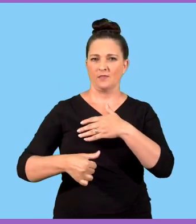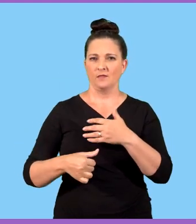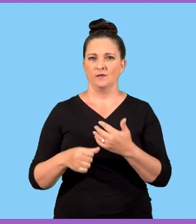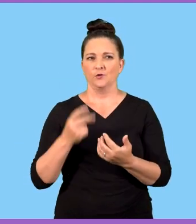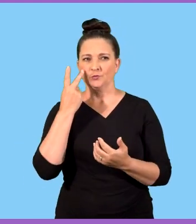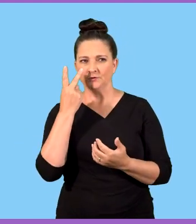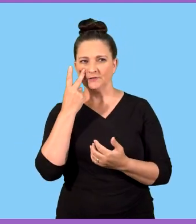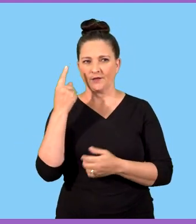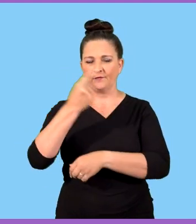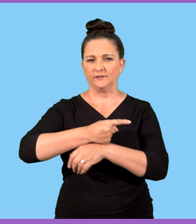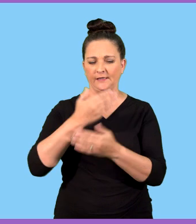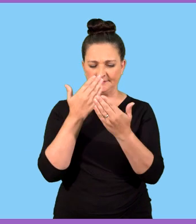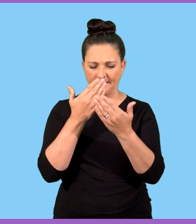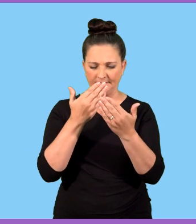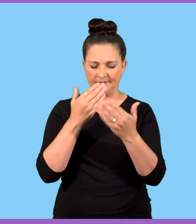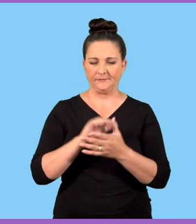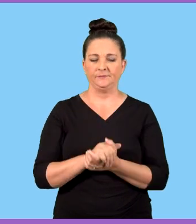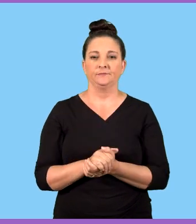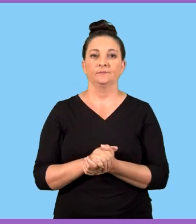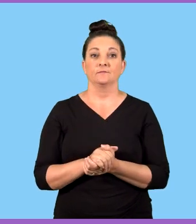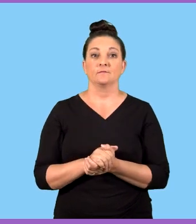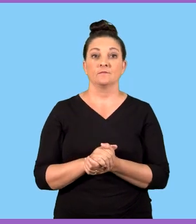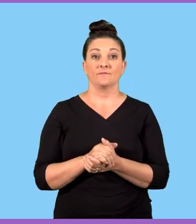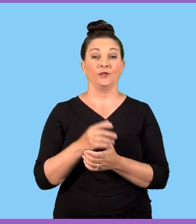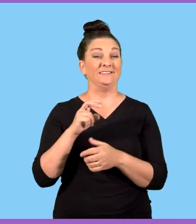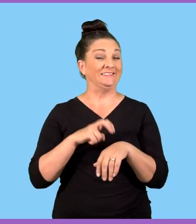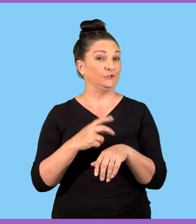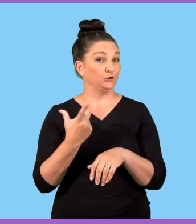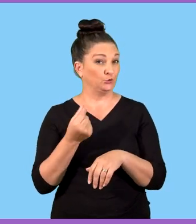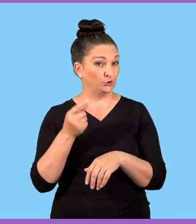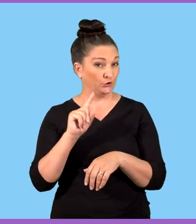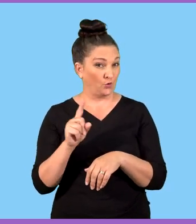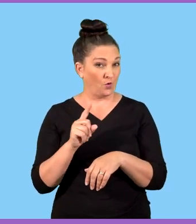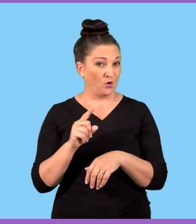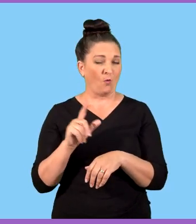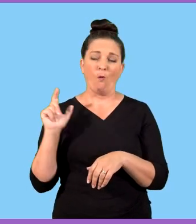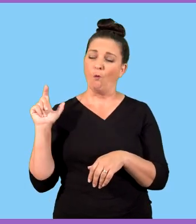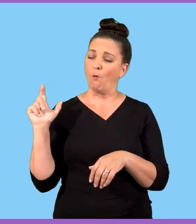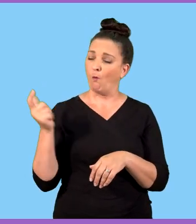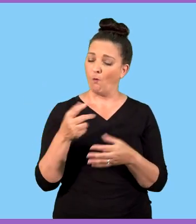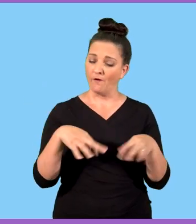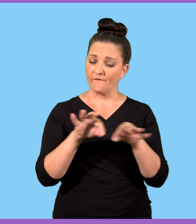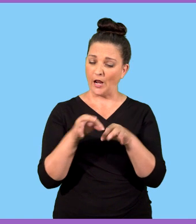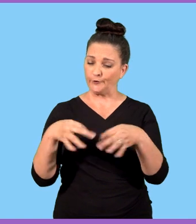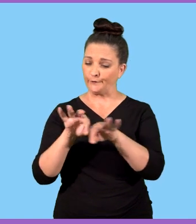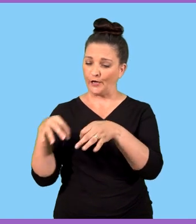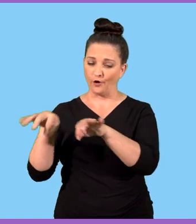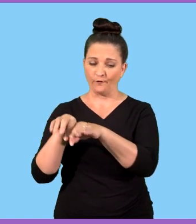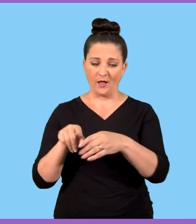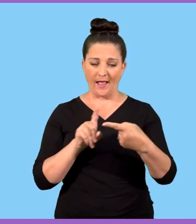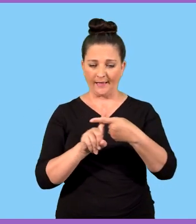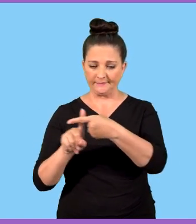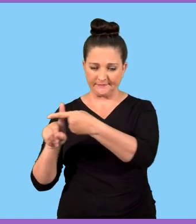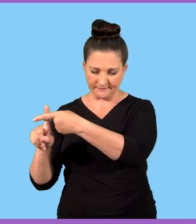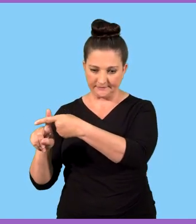to calculate the mean, we have to add up all the values and divide